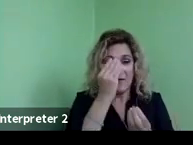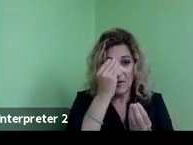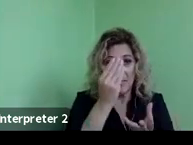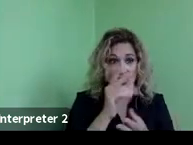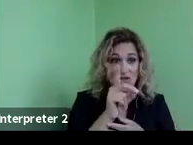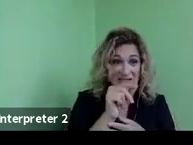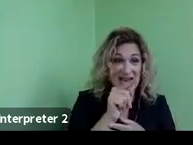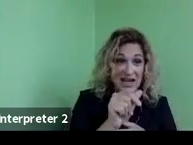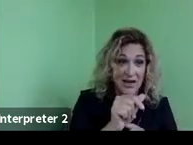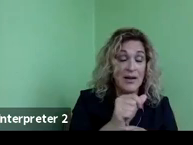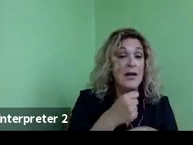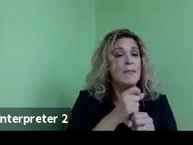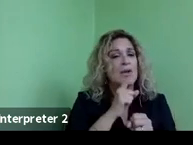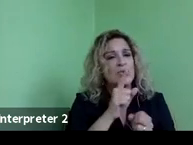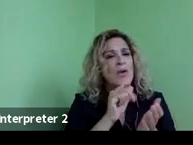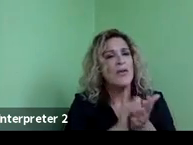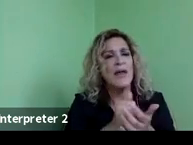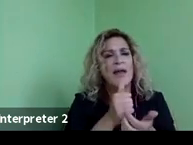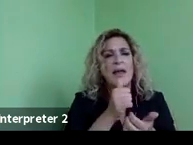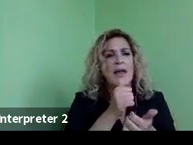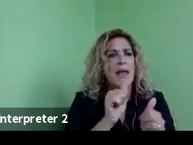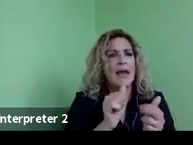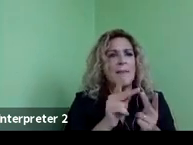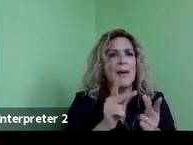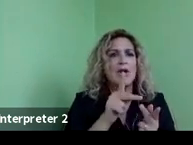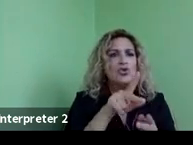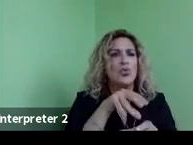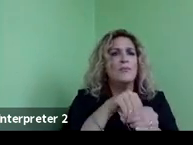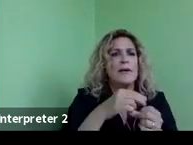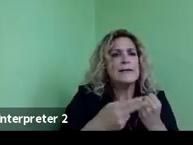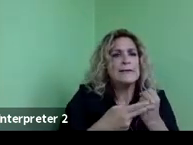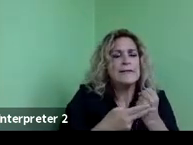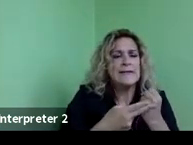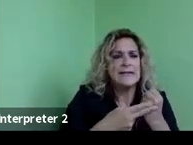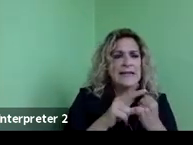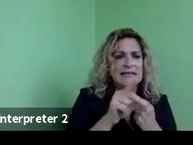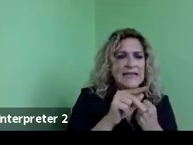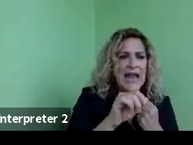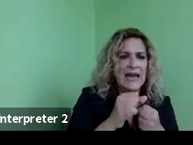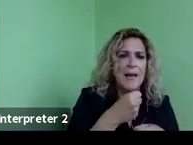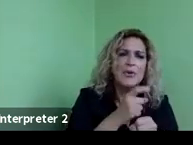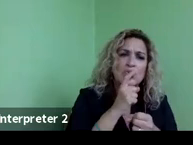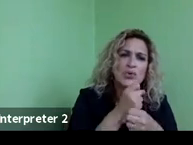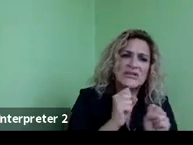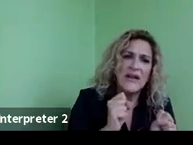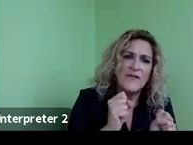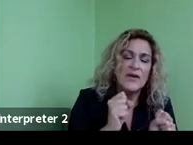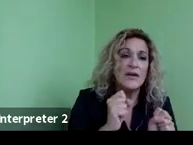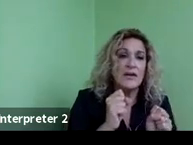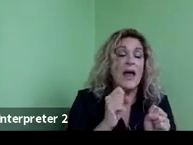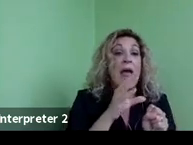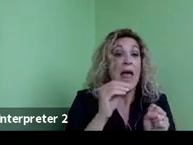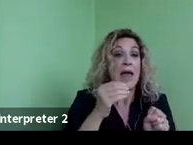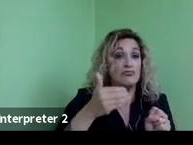data, that there's strong security, but also, that it's being deleted as regularly as possible,